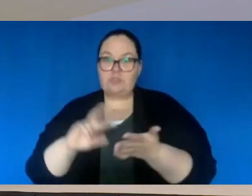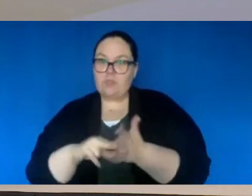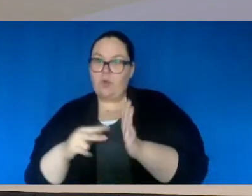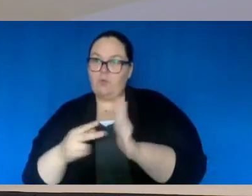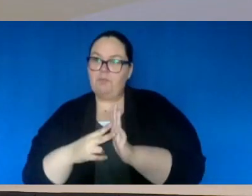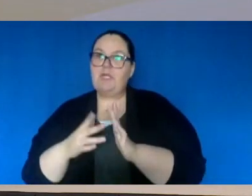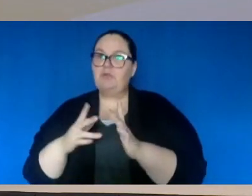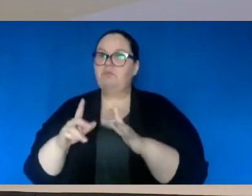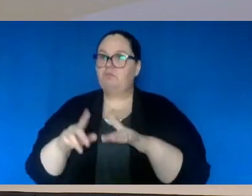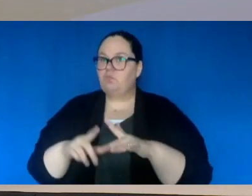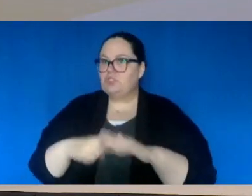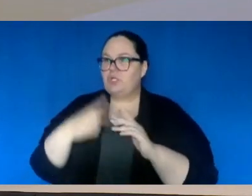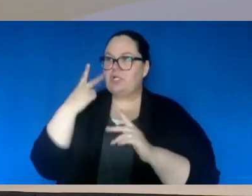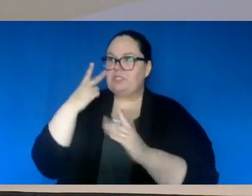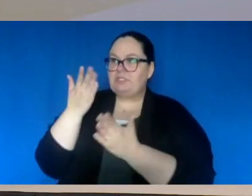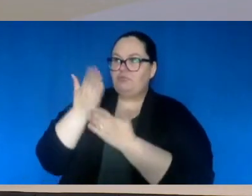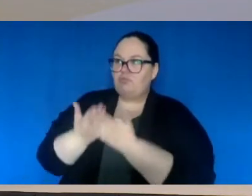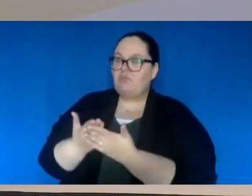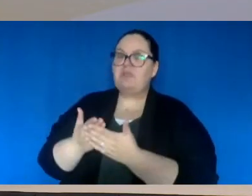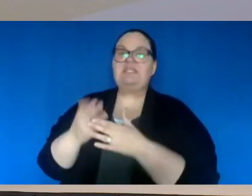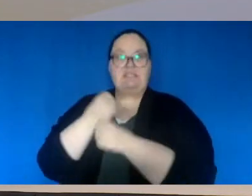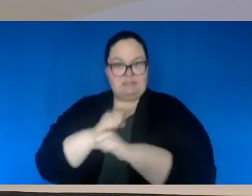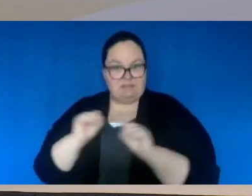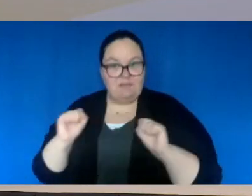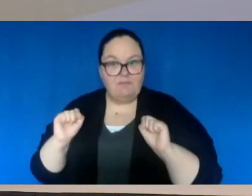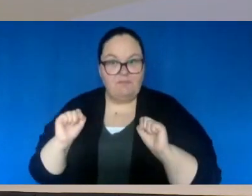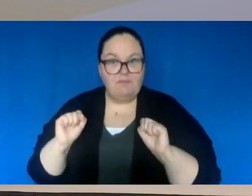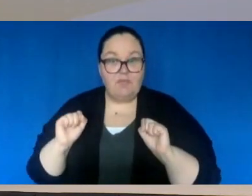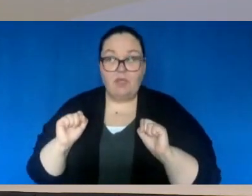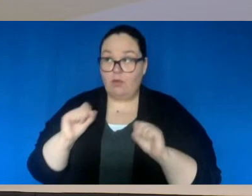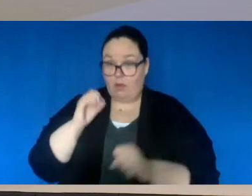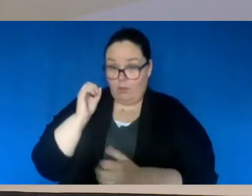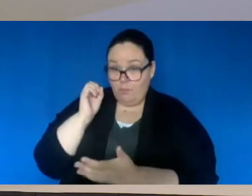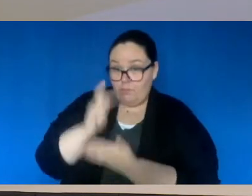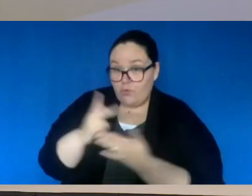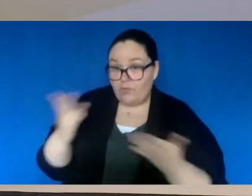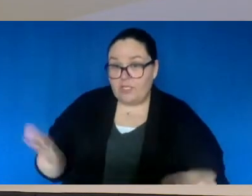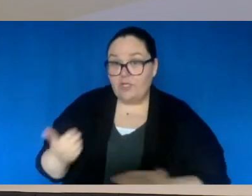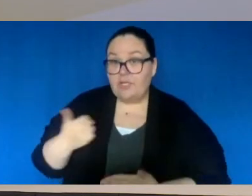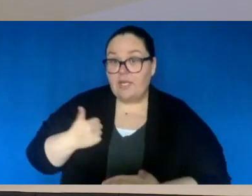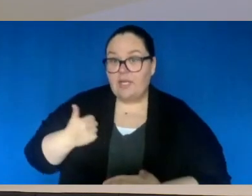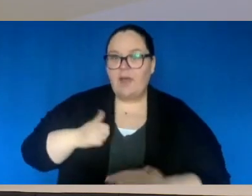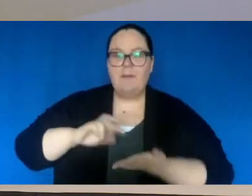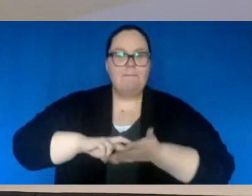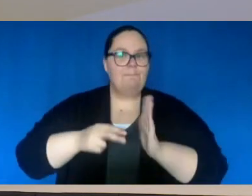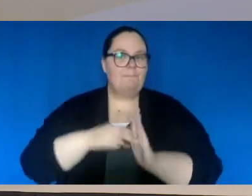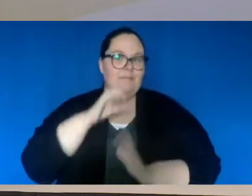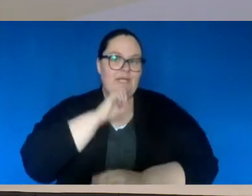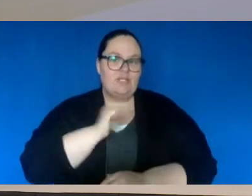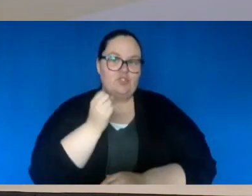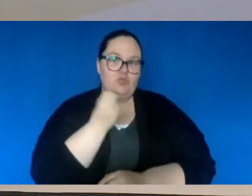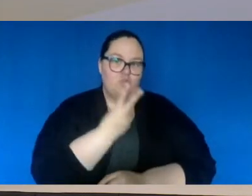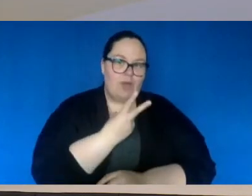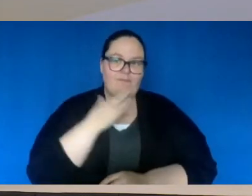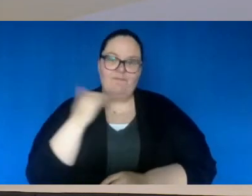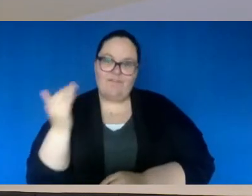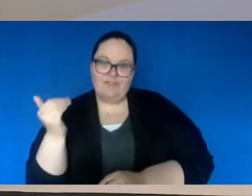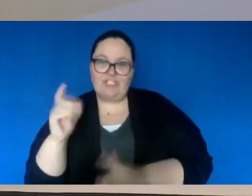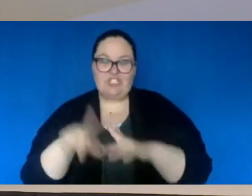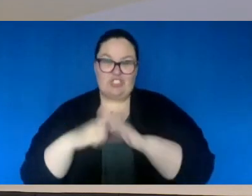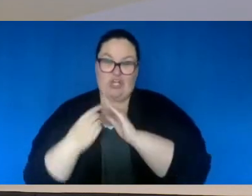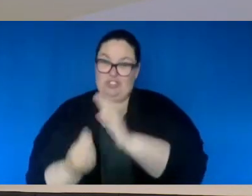coming weeks. And if approved, the Pfizer vaccine could be administered to 12 to 15-year-olds later this